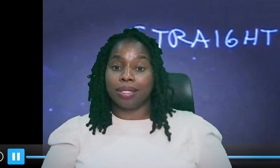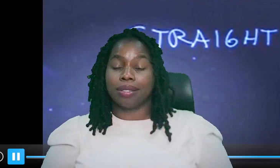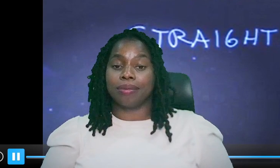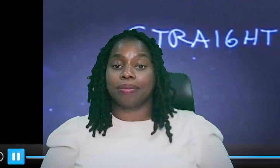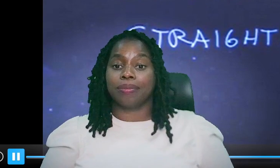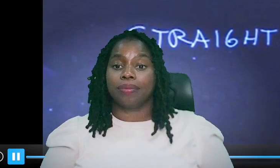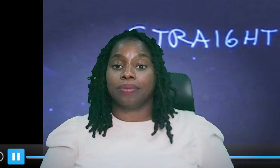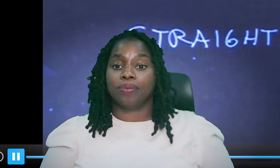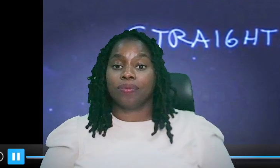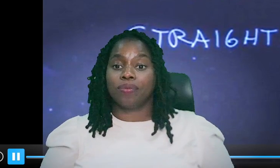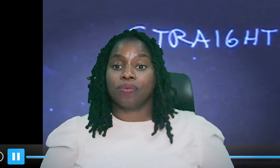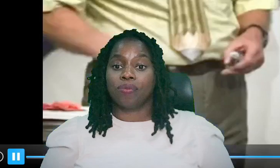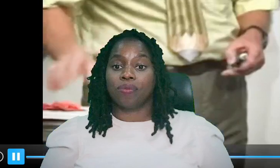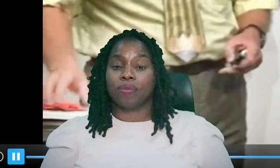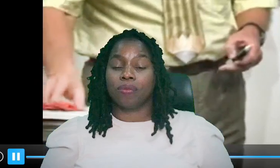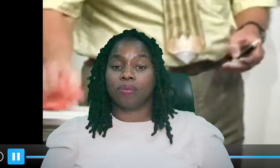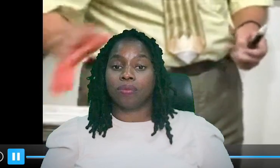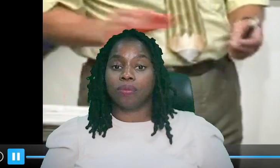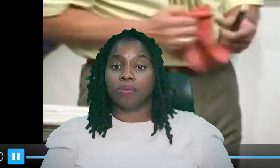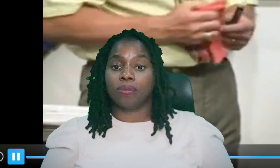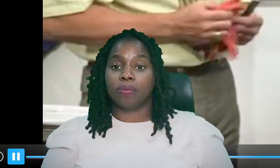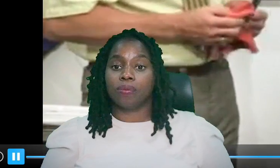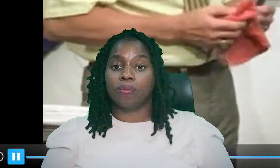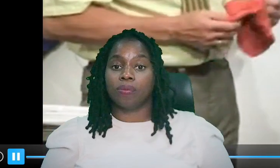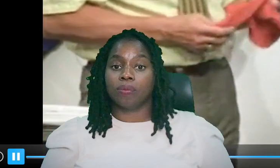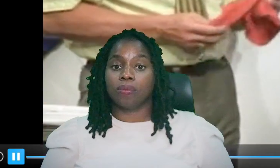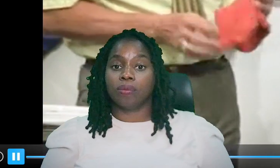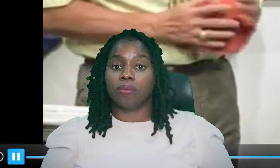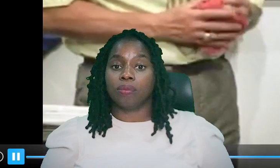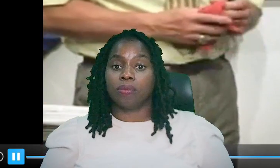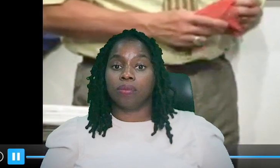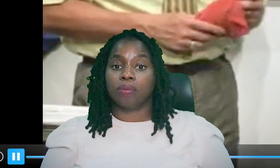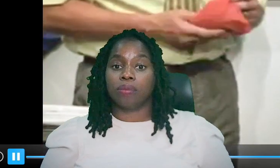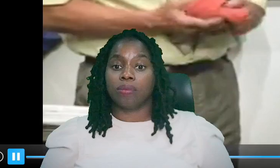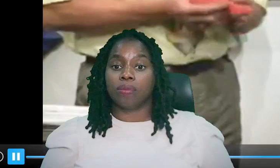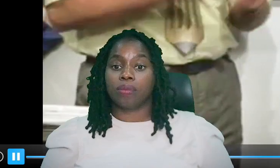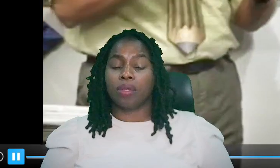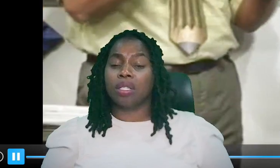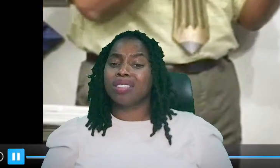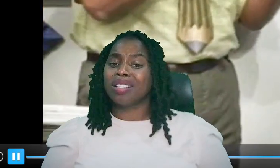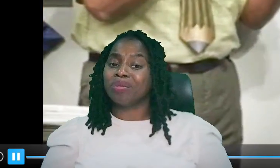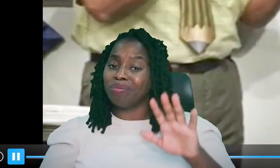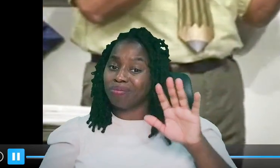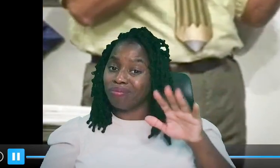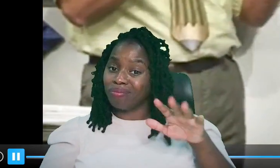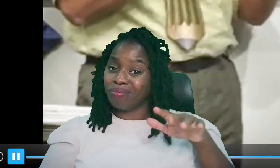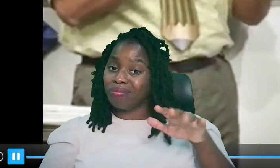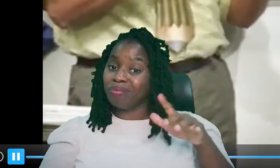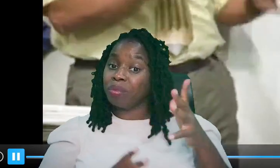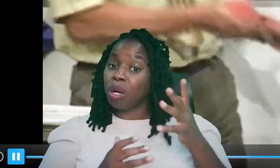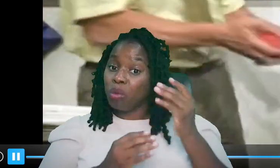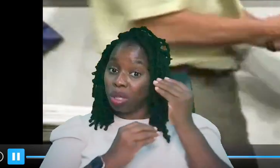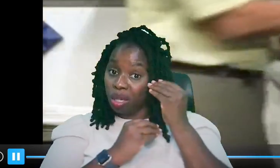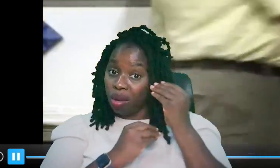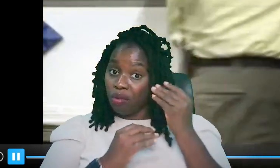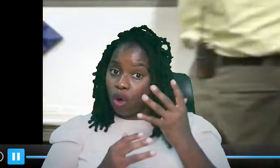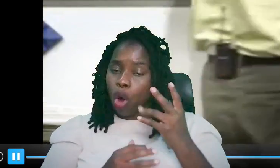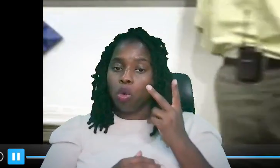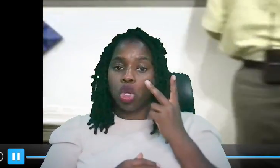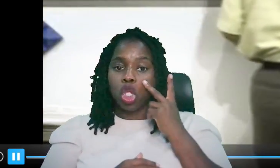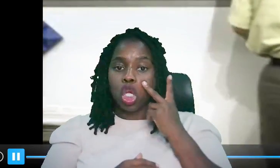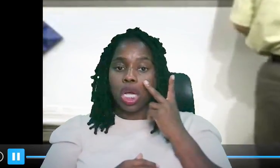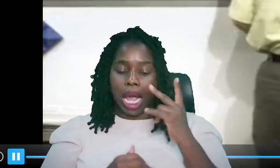we call a straight angle. Now, I want to remind you that when we were looking at line